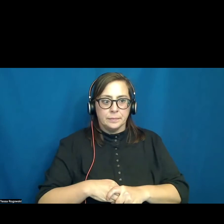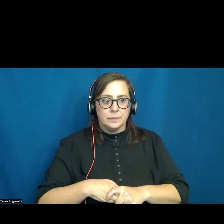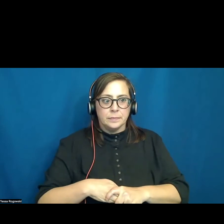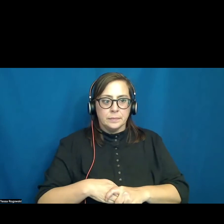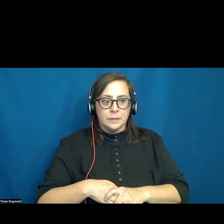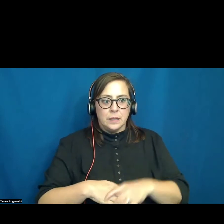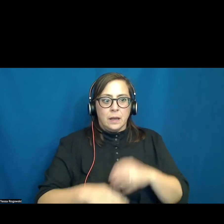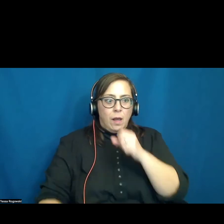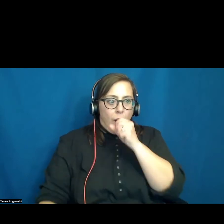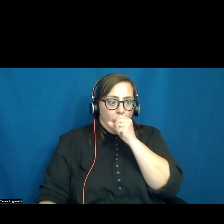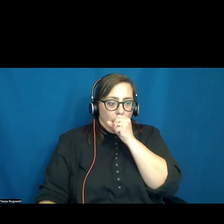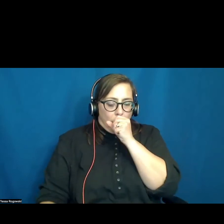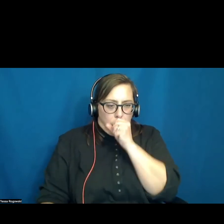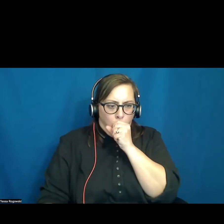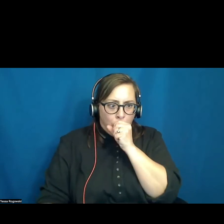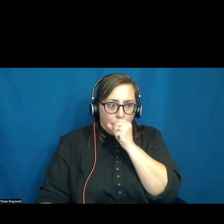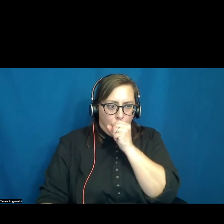So